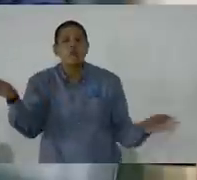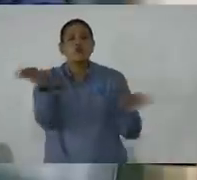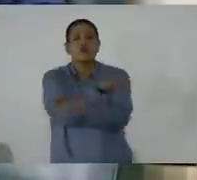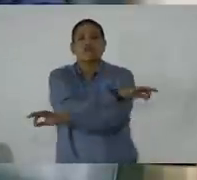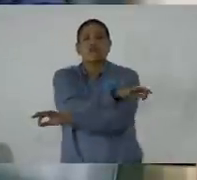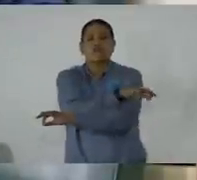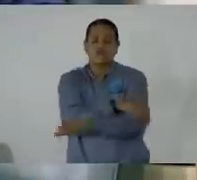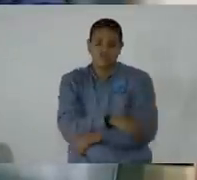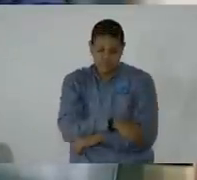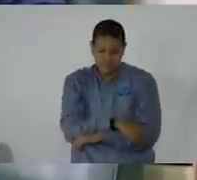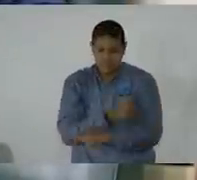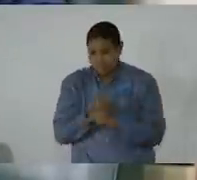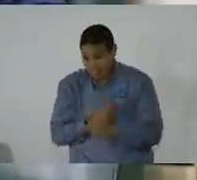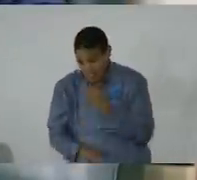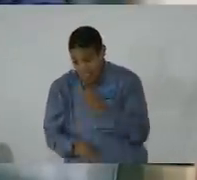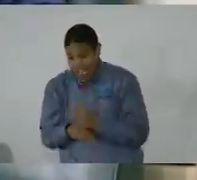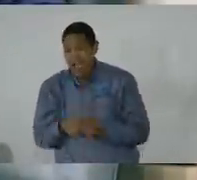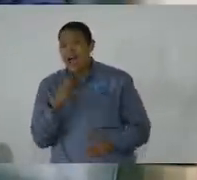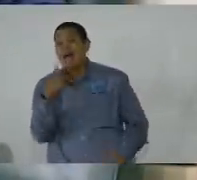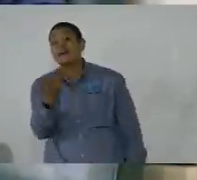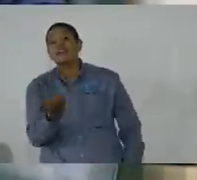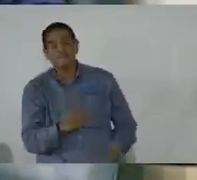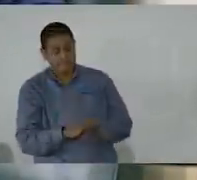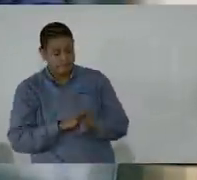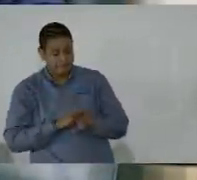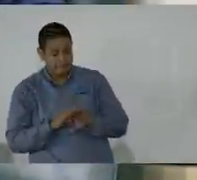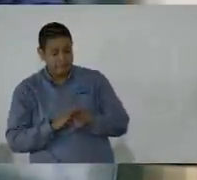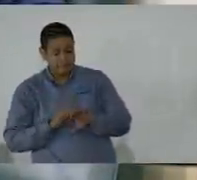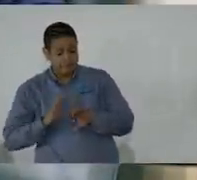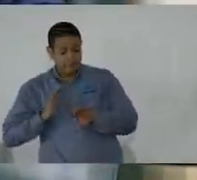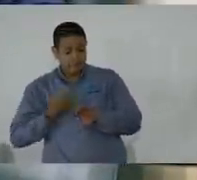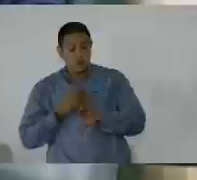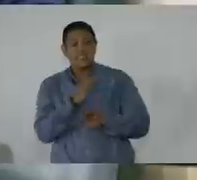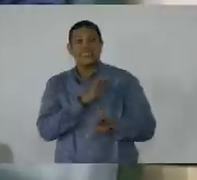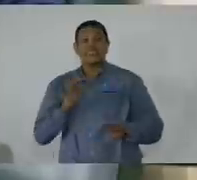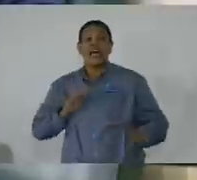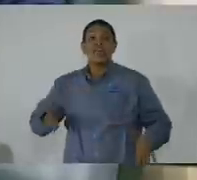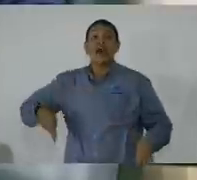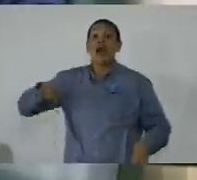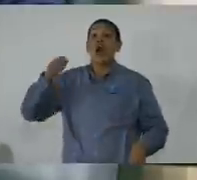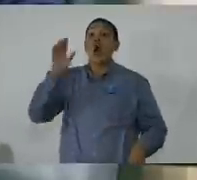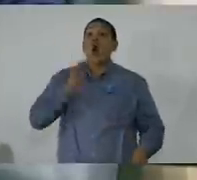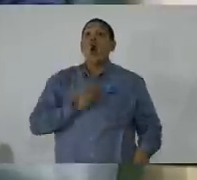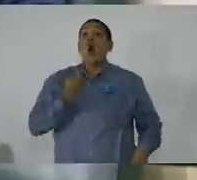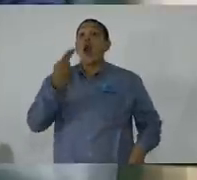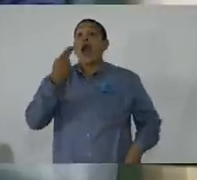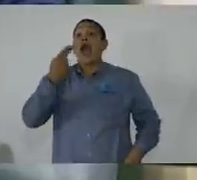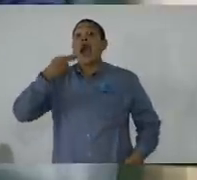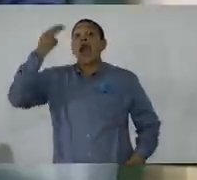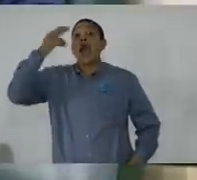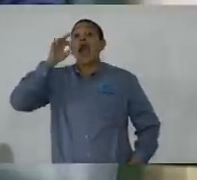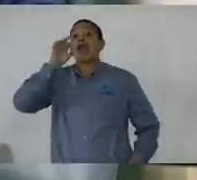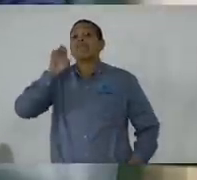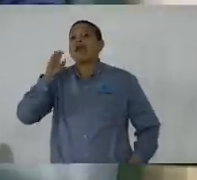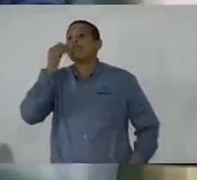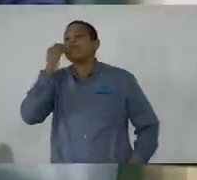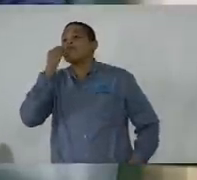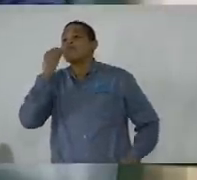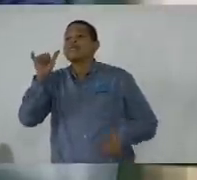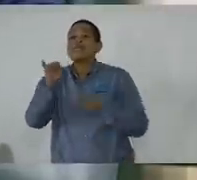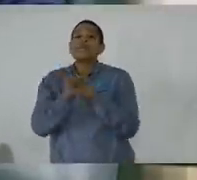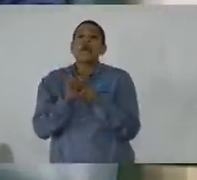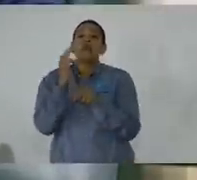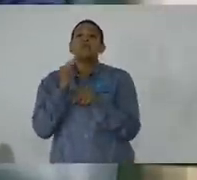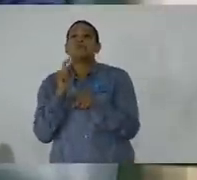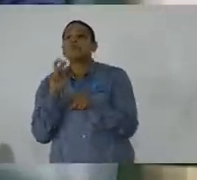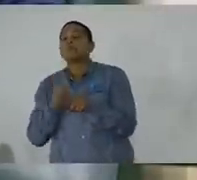replacement. Madam Speaker, our starches and high-fiber foods, like the yam, sweet potato, and cassava, as I used,